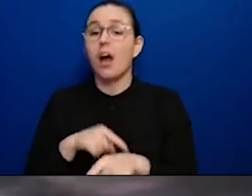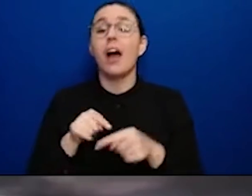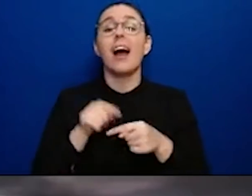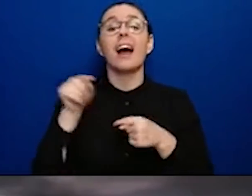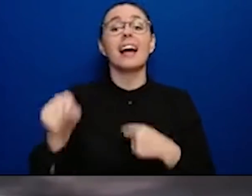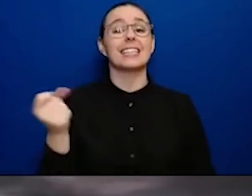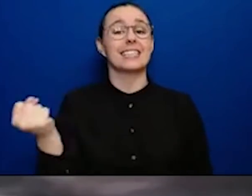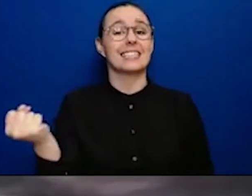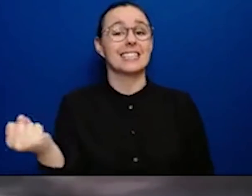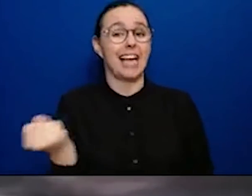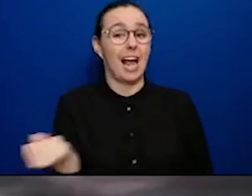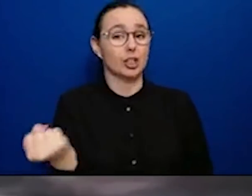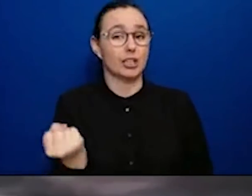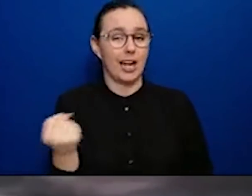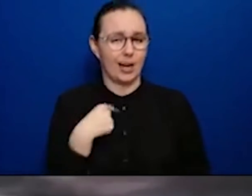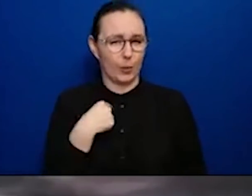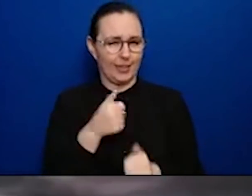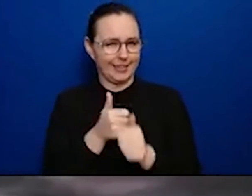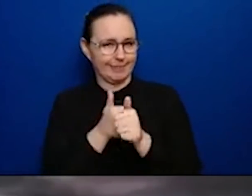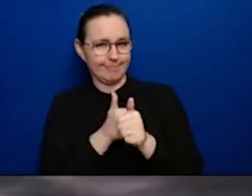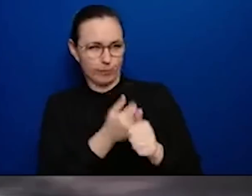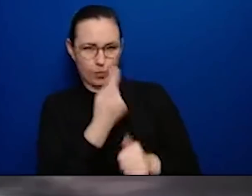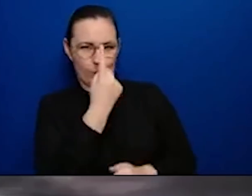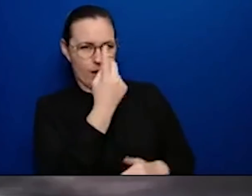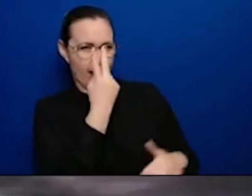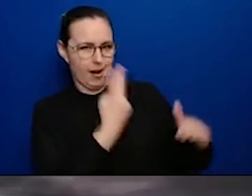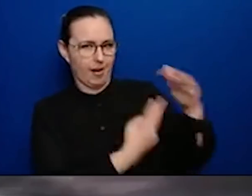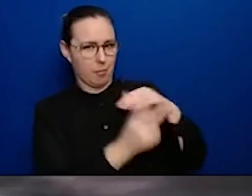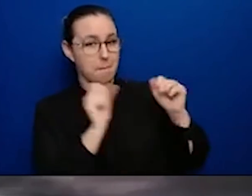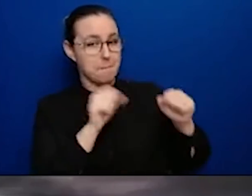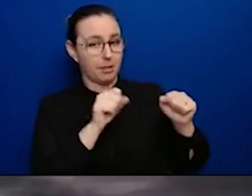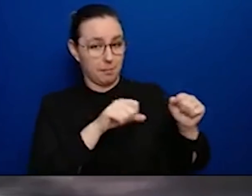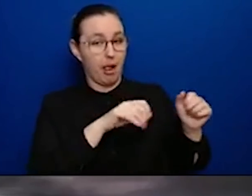afternoon. Those highest intensity precipitation